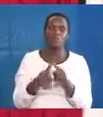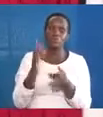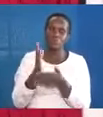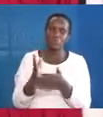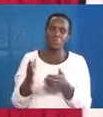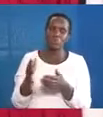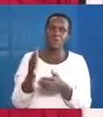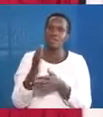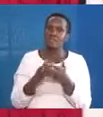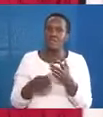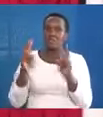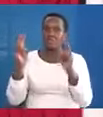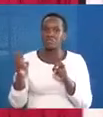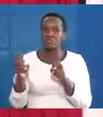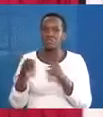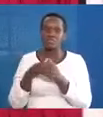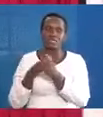destruction and ruin.